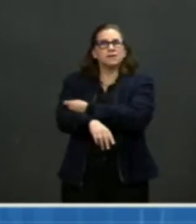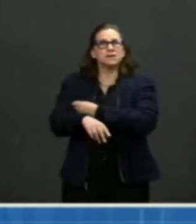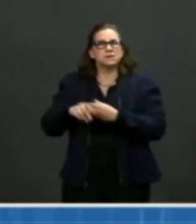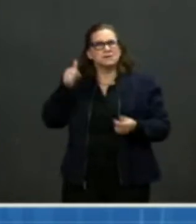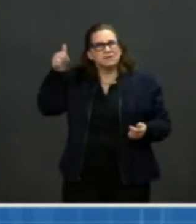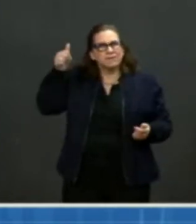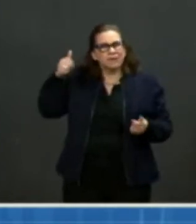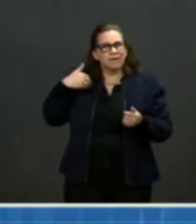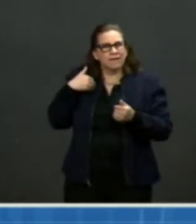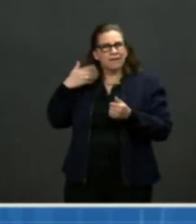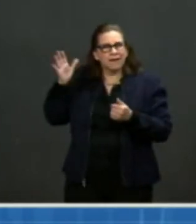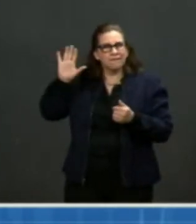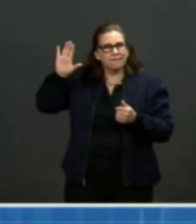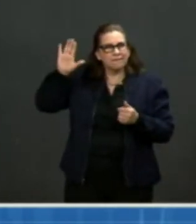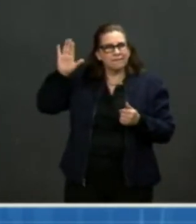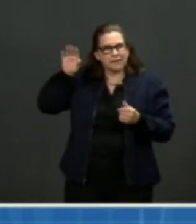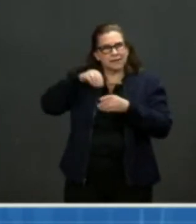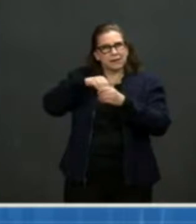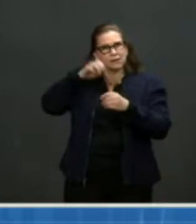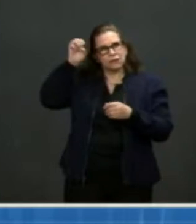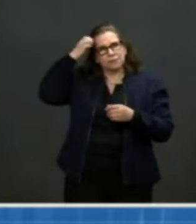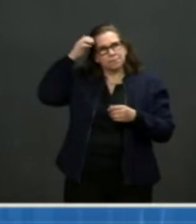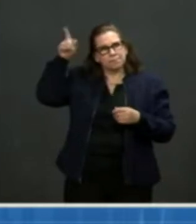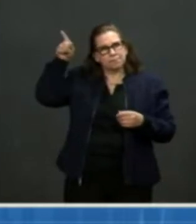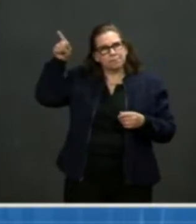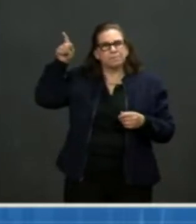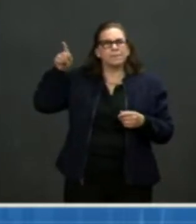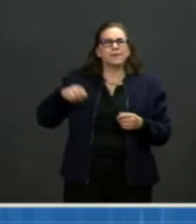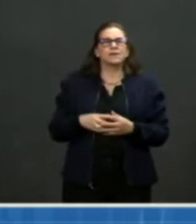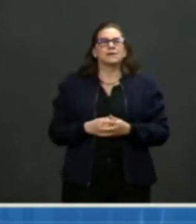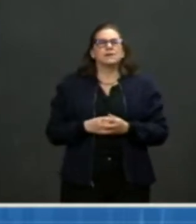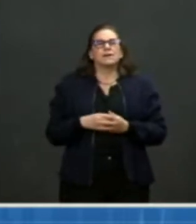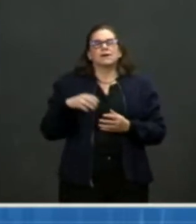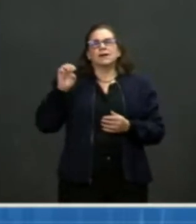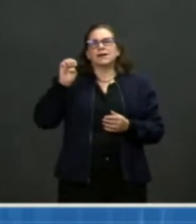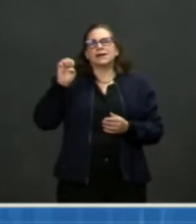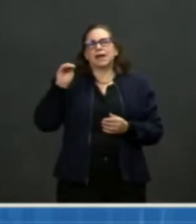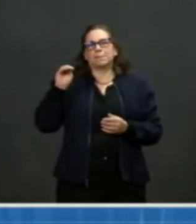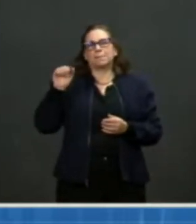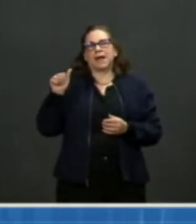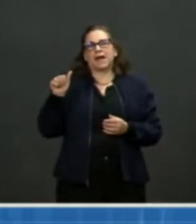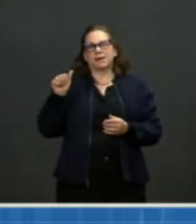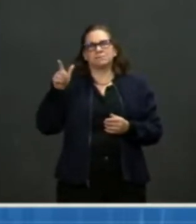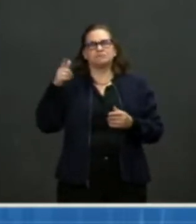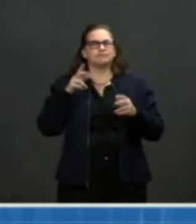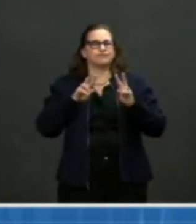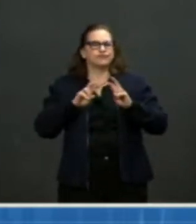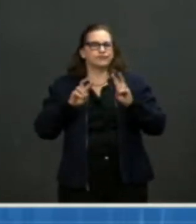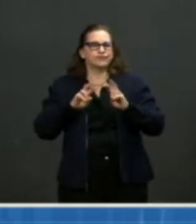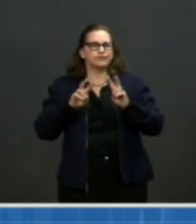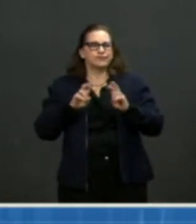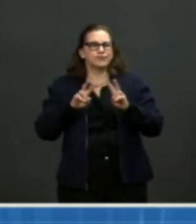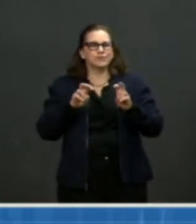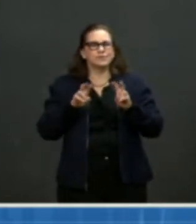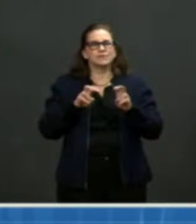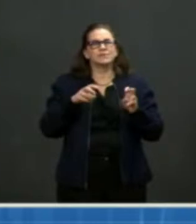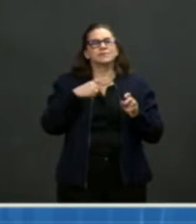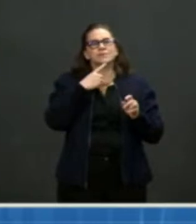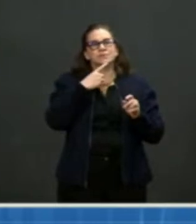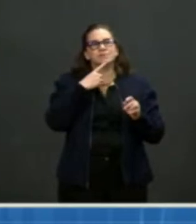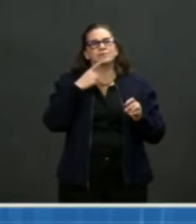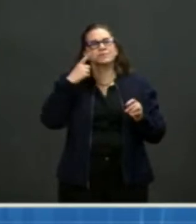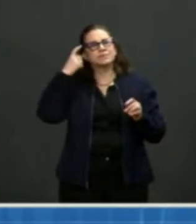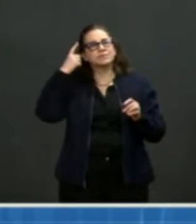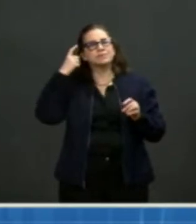their examination that they did not see an increased risk of these types of events. Of